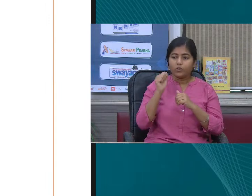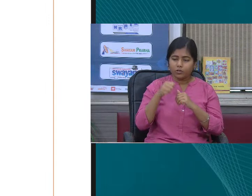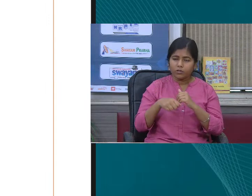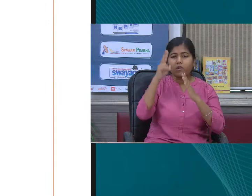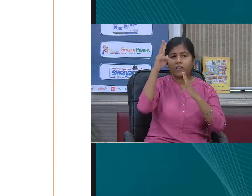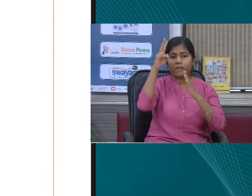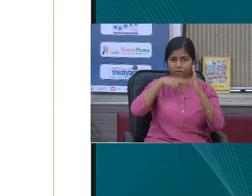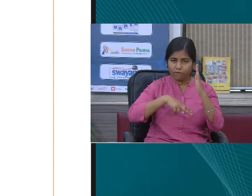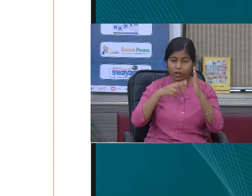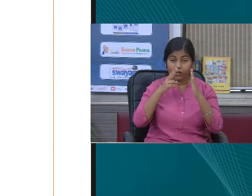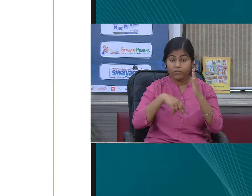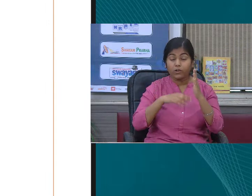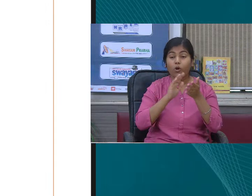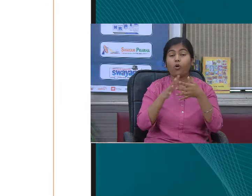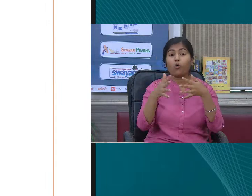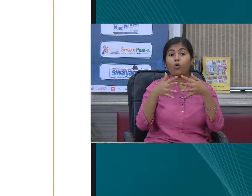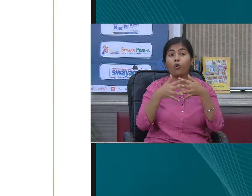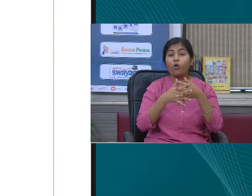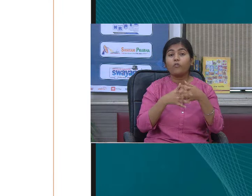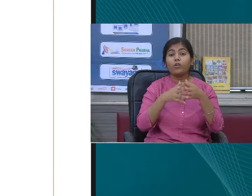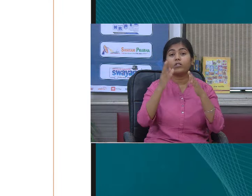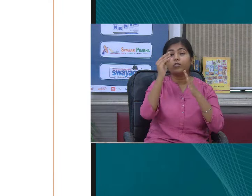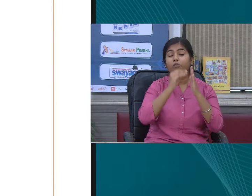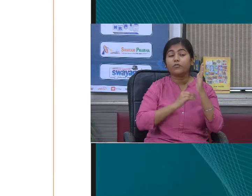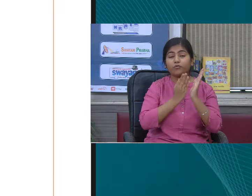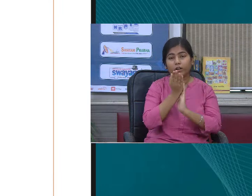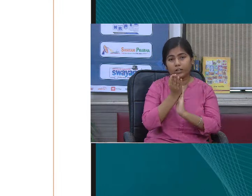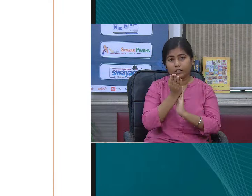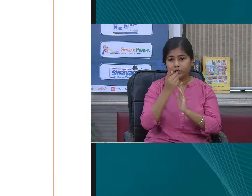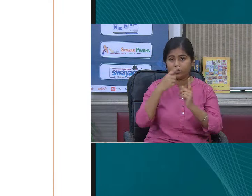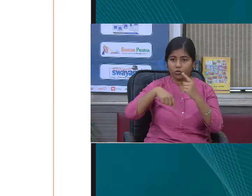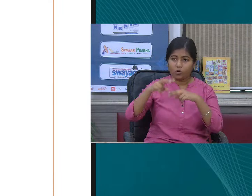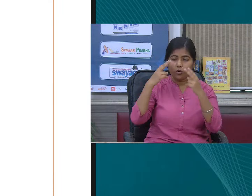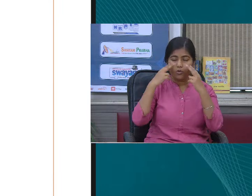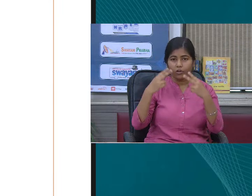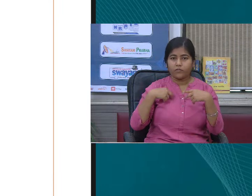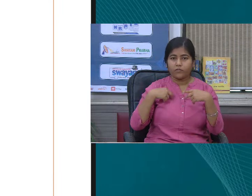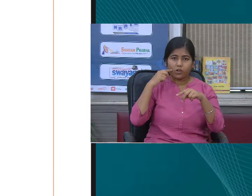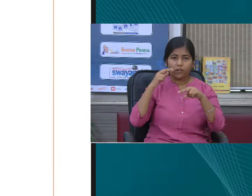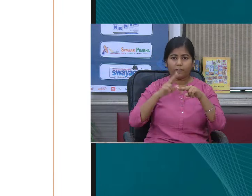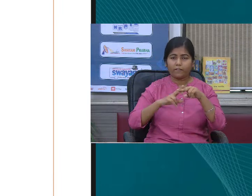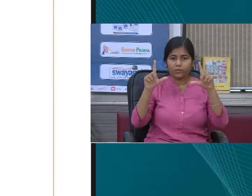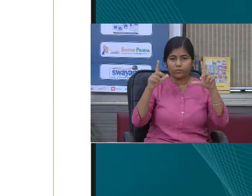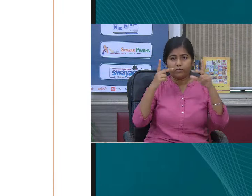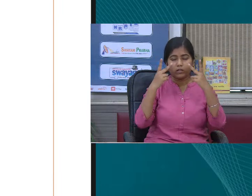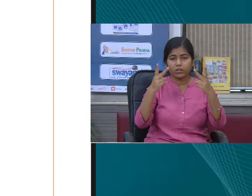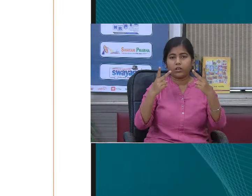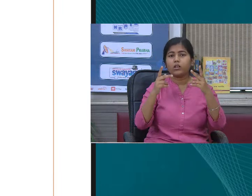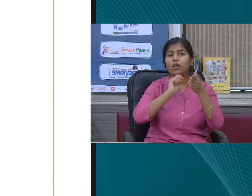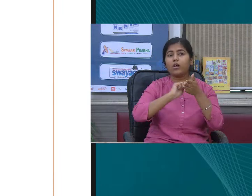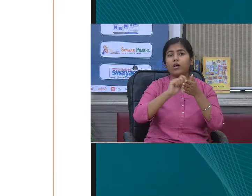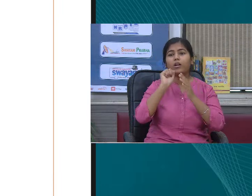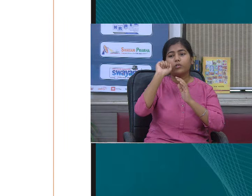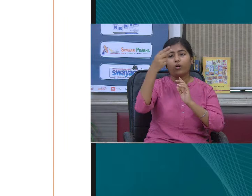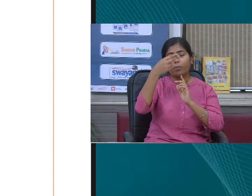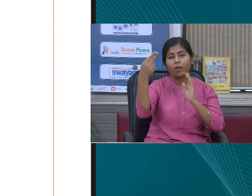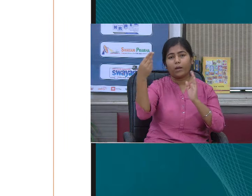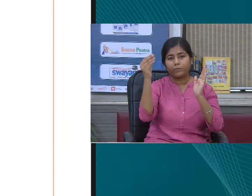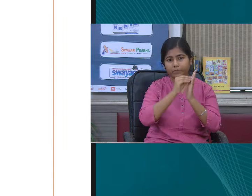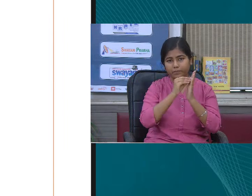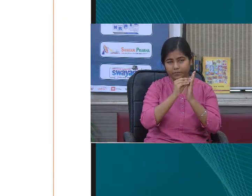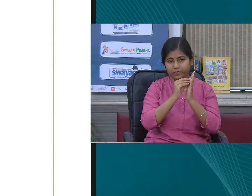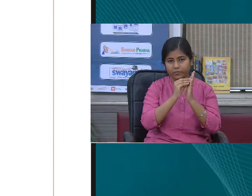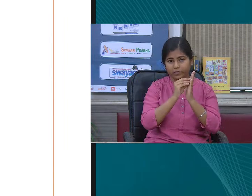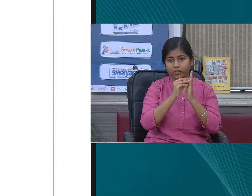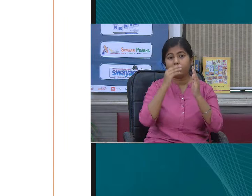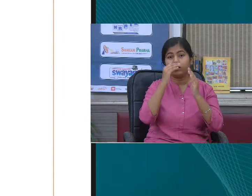out the homework format for all our viewers. If you can see it on your screens, you have to write your name first and